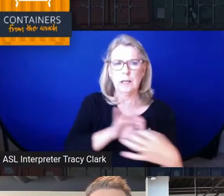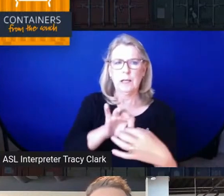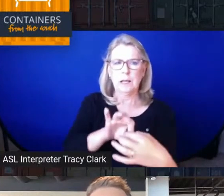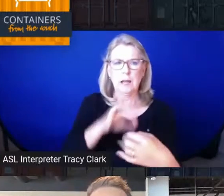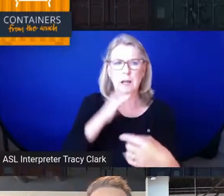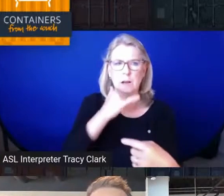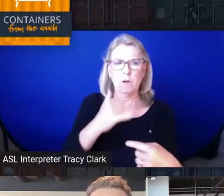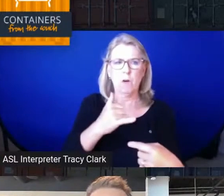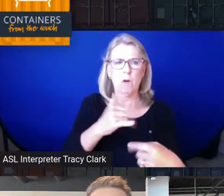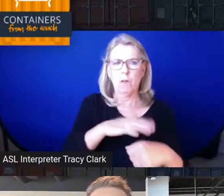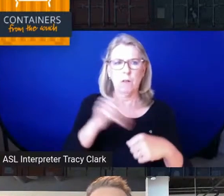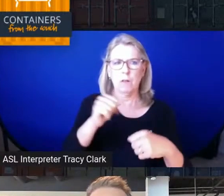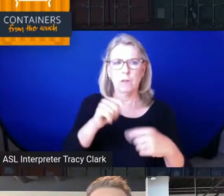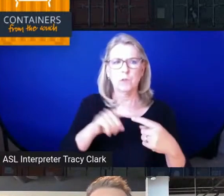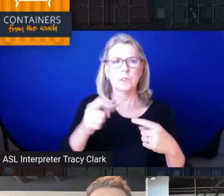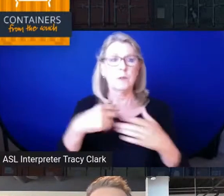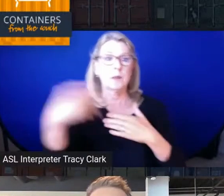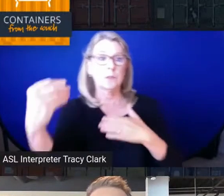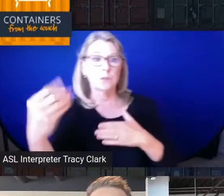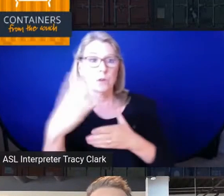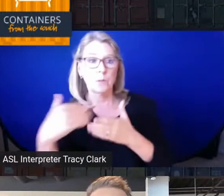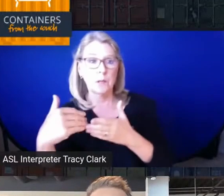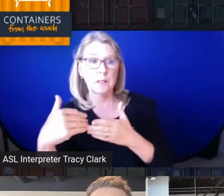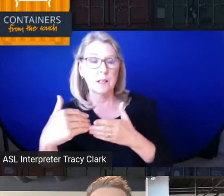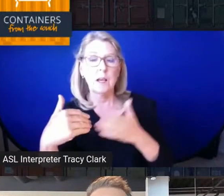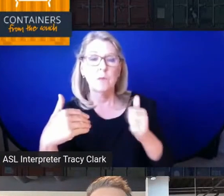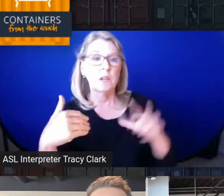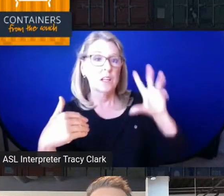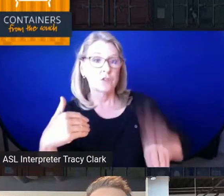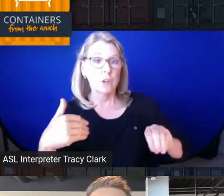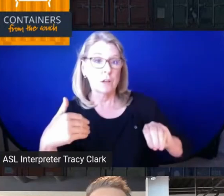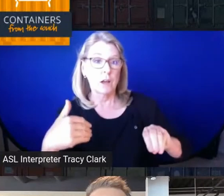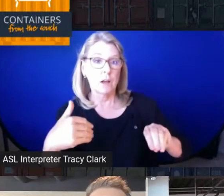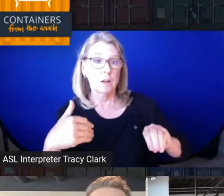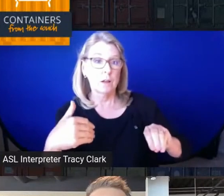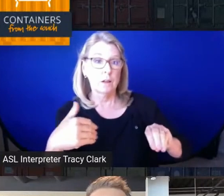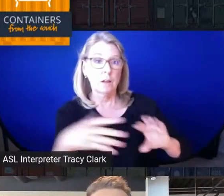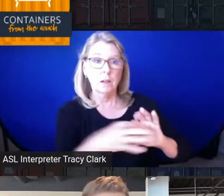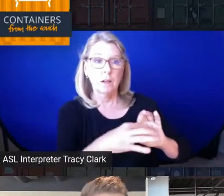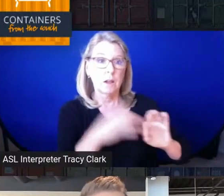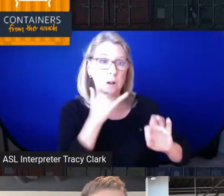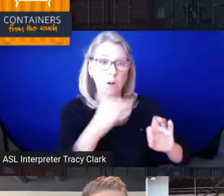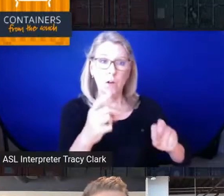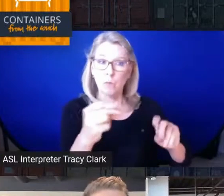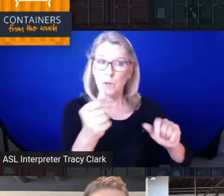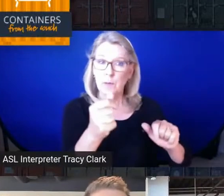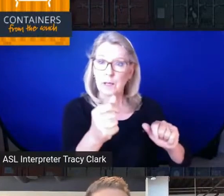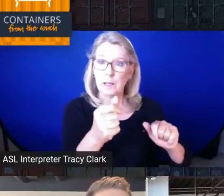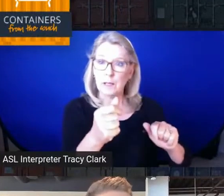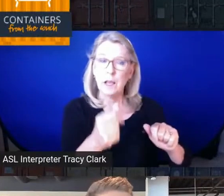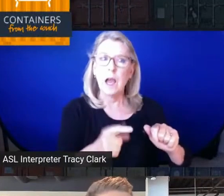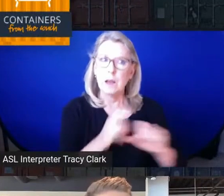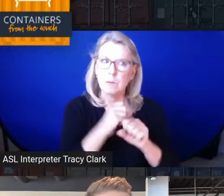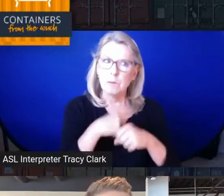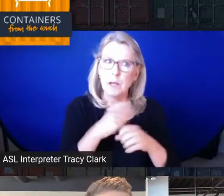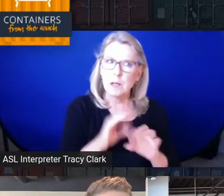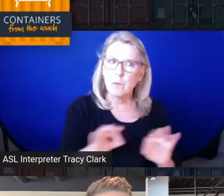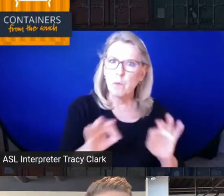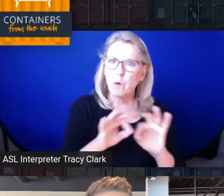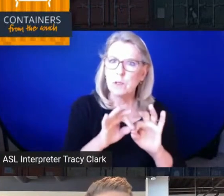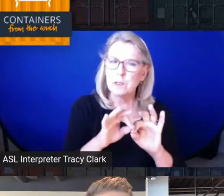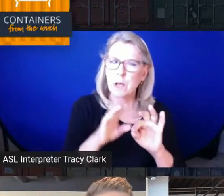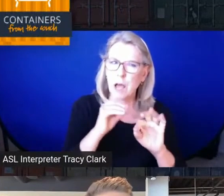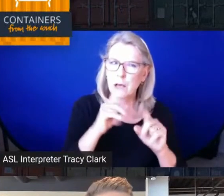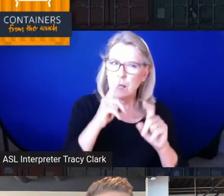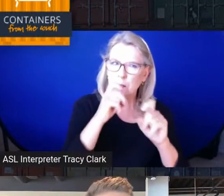able to like immediately shut down that connect call if it was determined to be not okay, being able to make important and complex